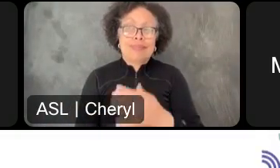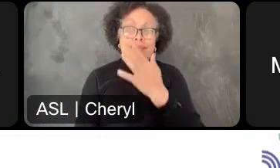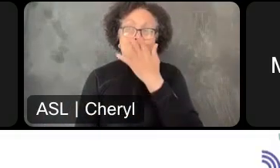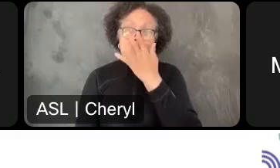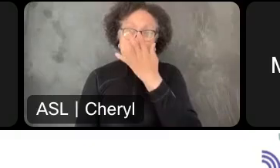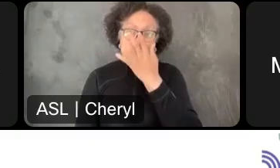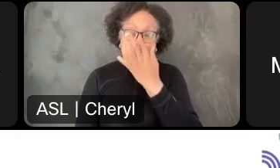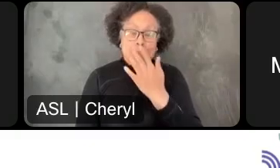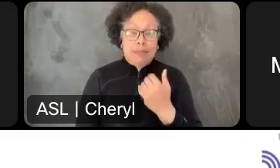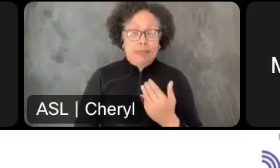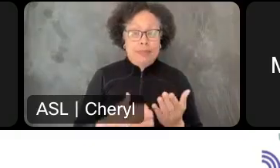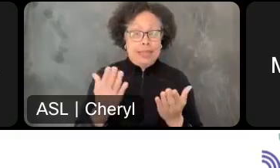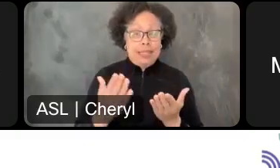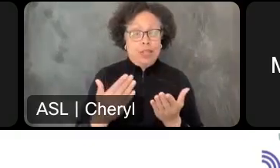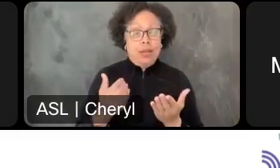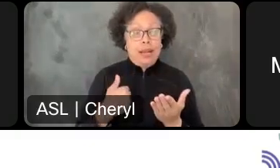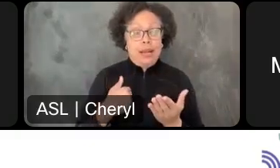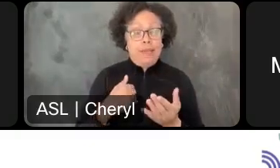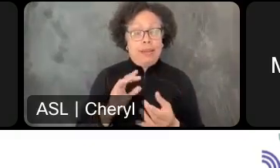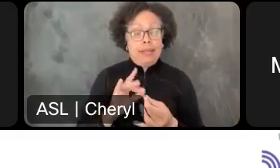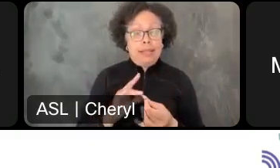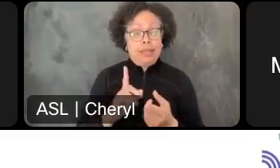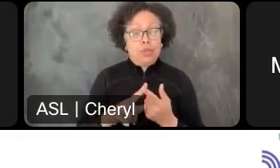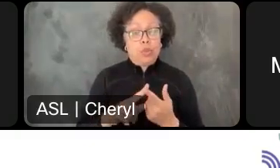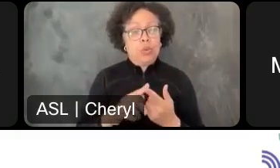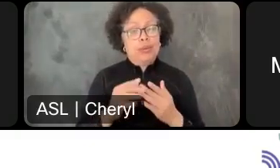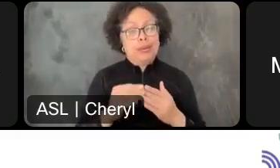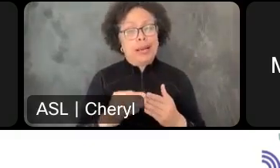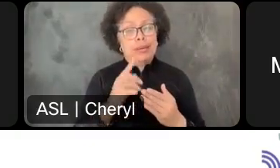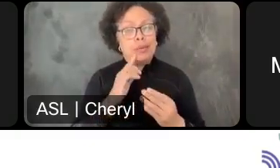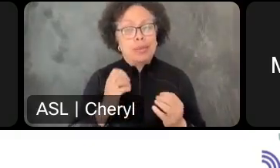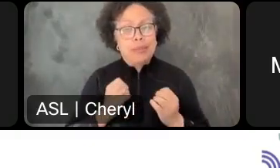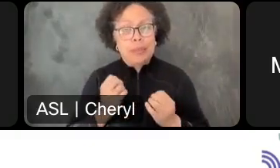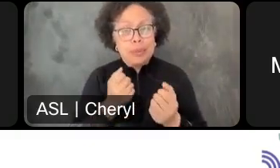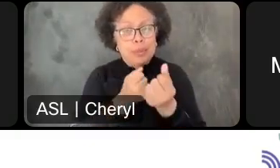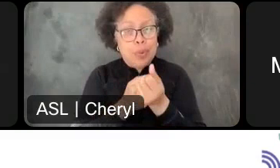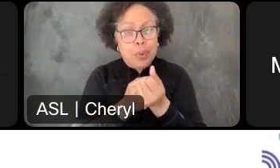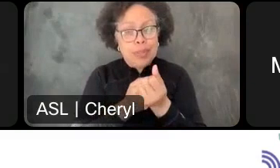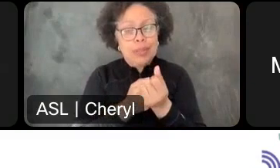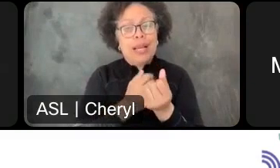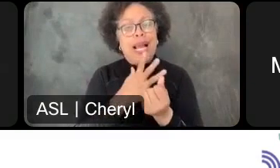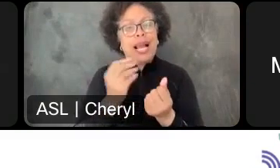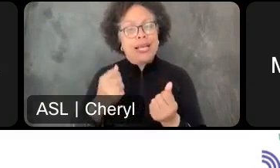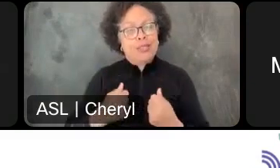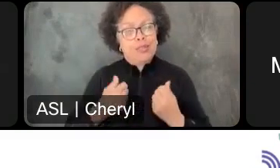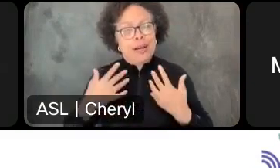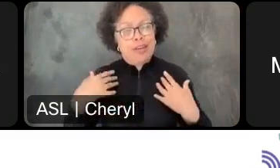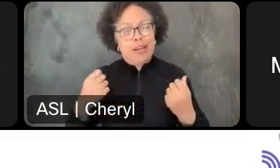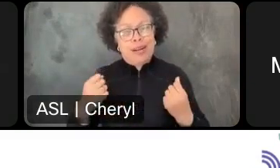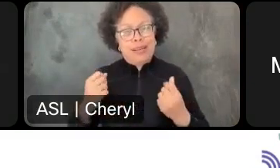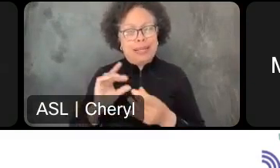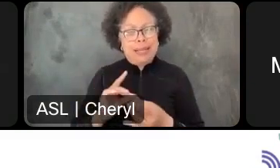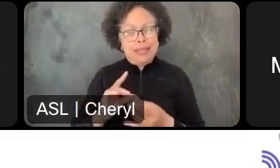Here we have a link to our Guide for Emotional Support, as well as our Survivor Health Connections webpage, which I